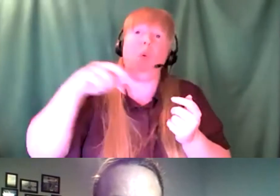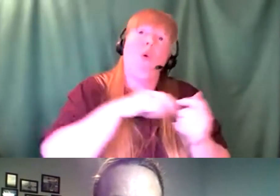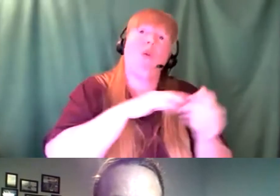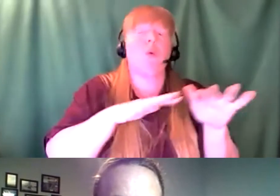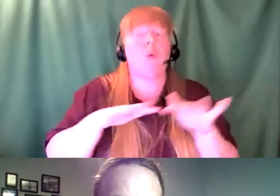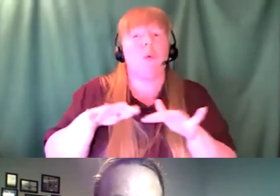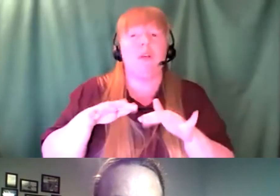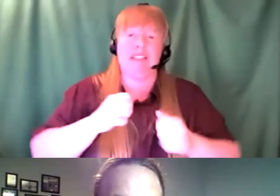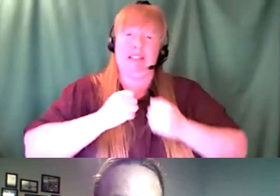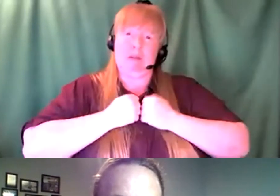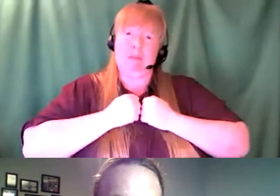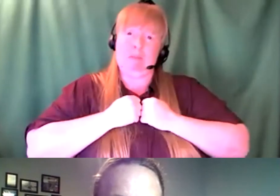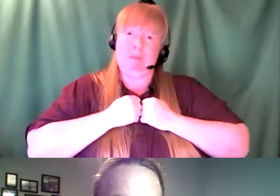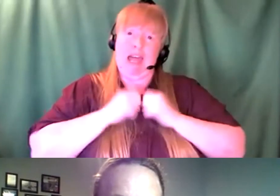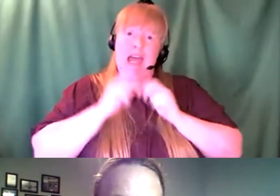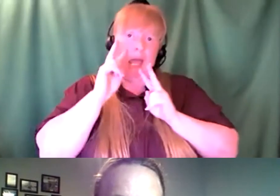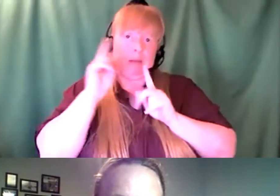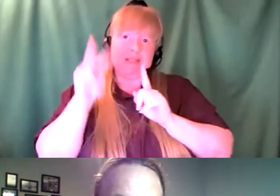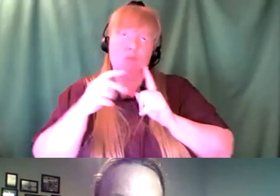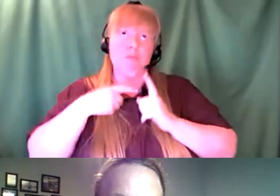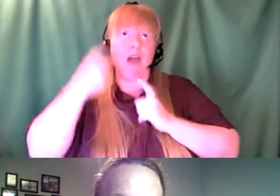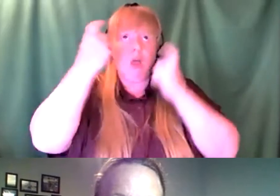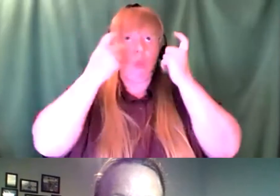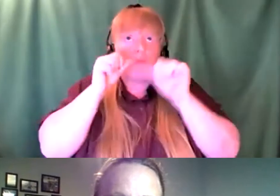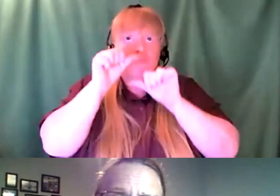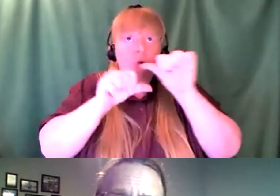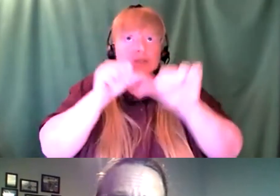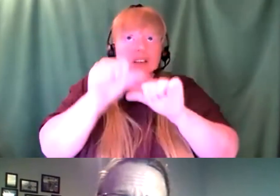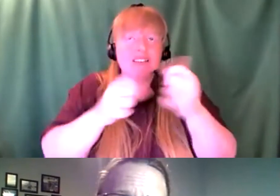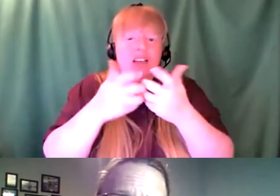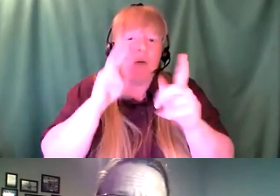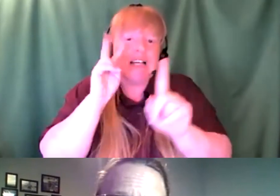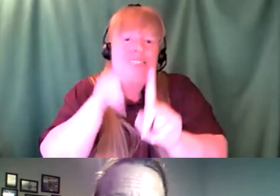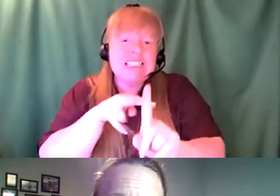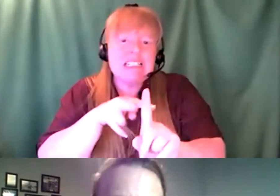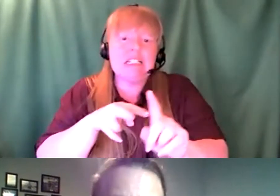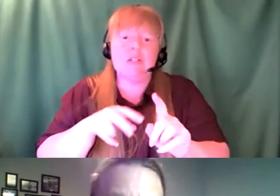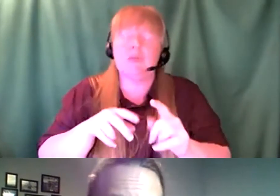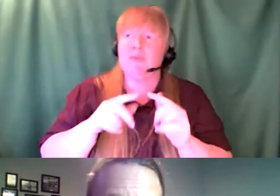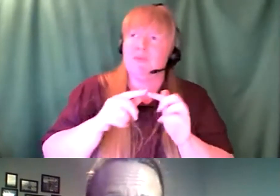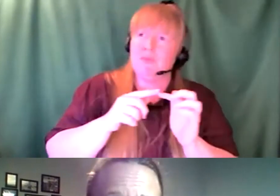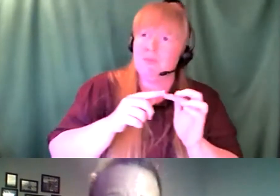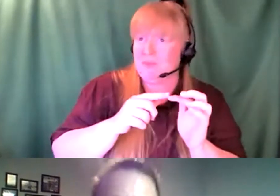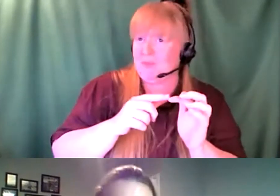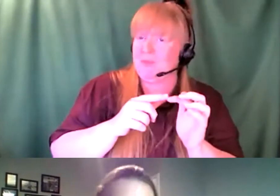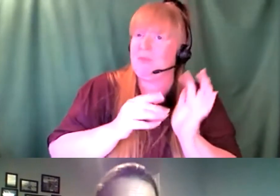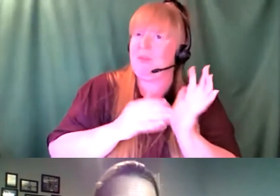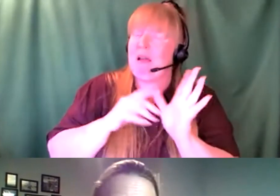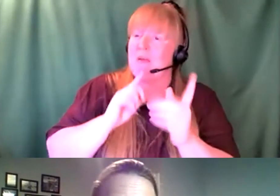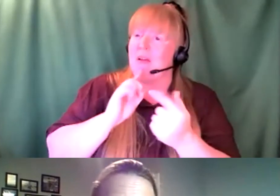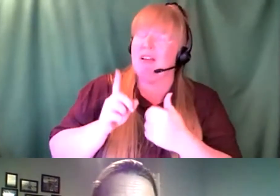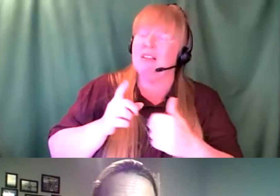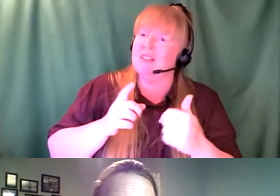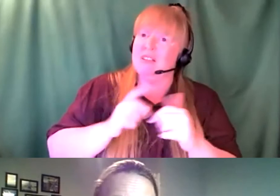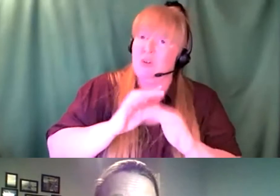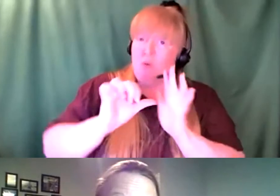should just what do Emma says, let's like get out there. Even it's hard though, Carl, isn't it? It's hard. I don't think it's easy, and I